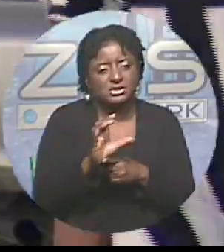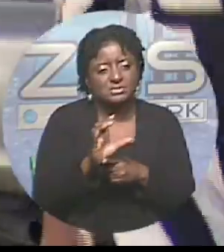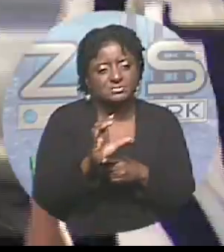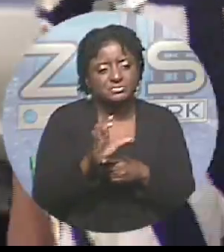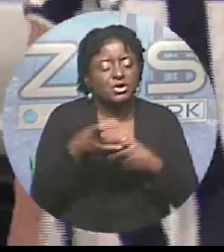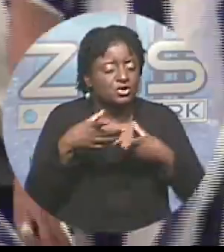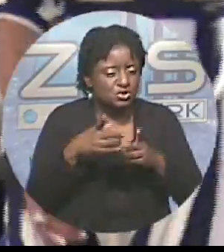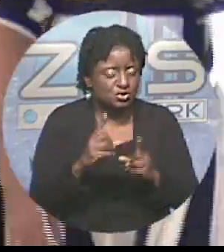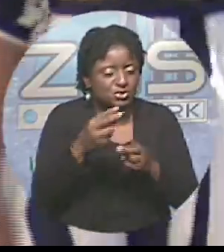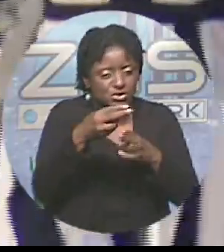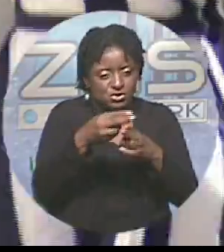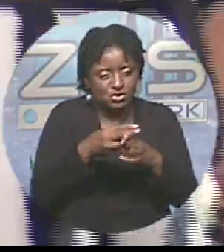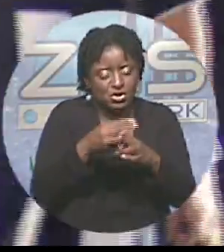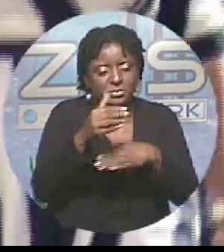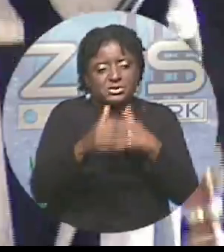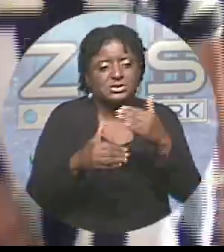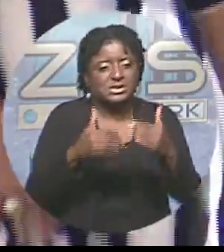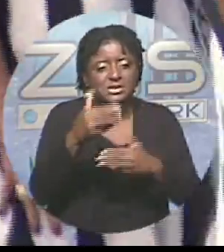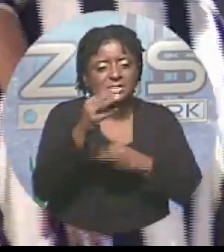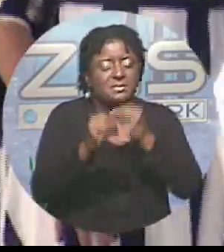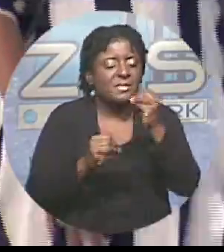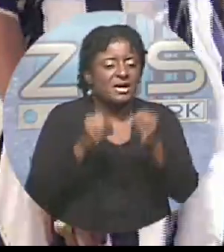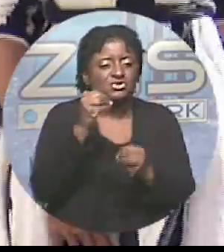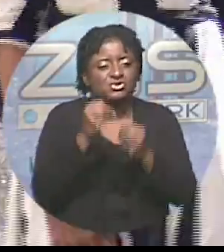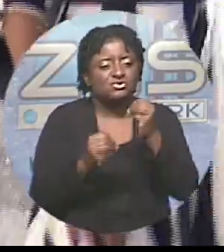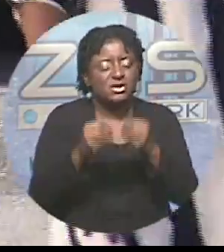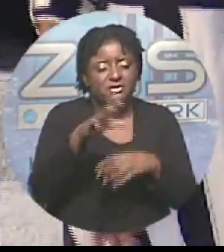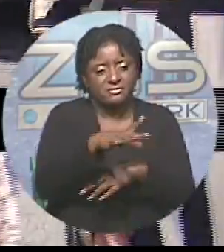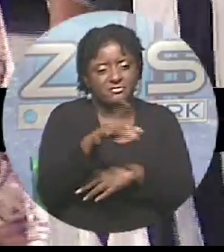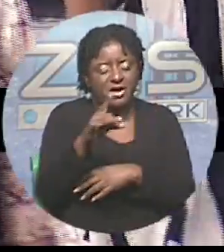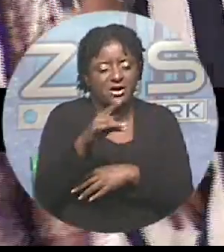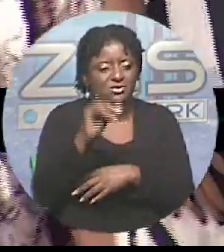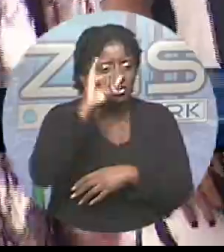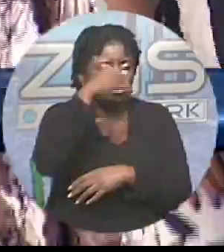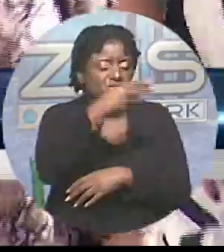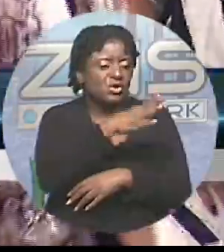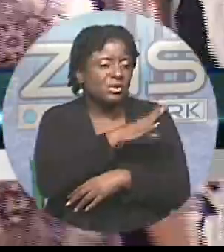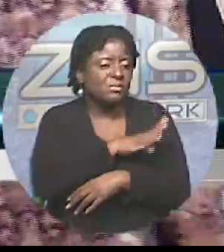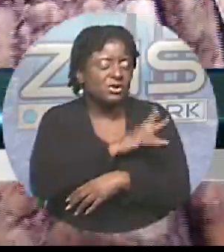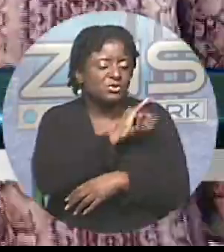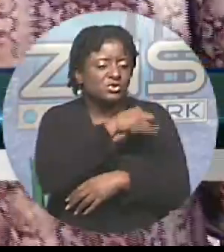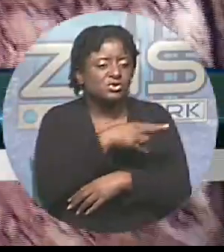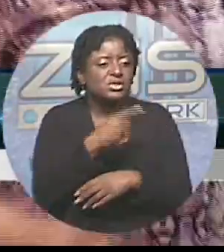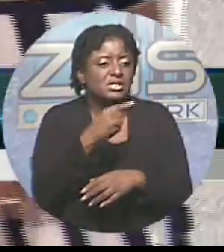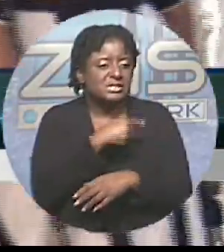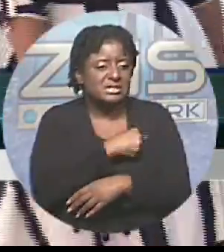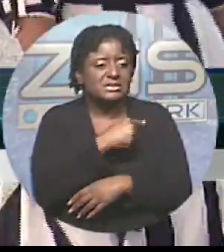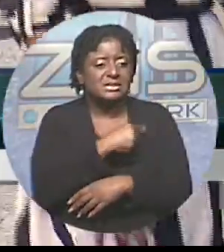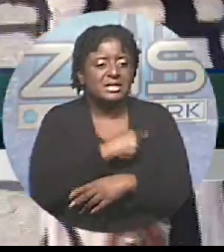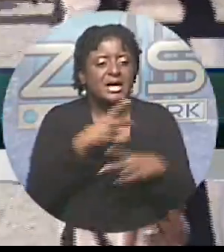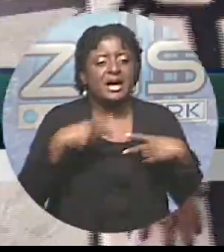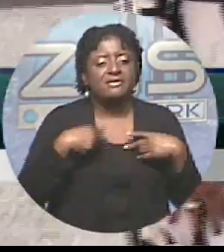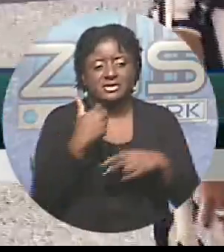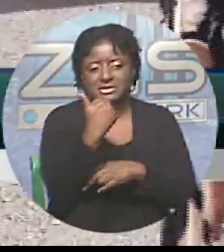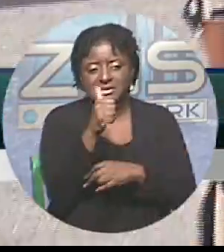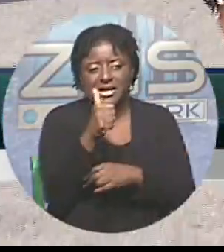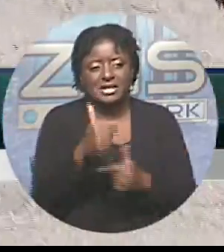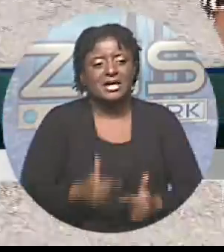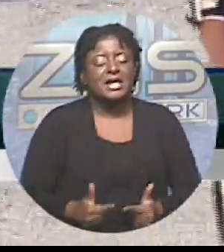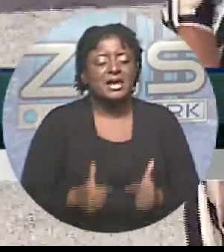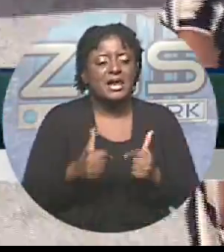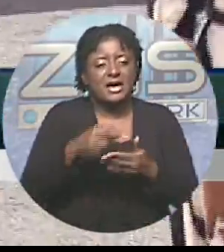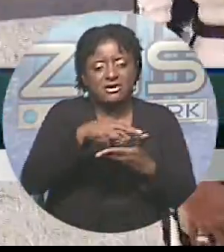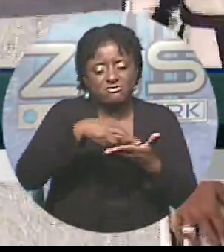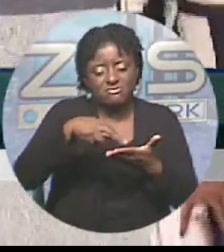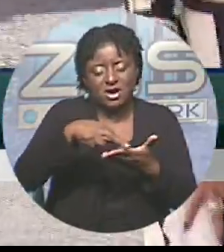brief proceedings, Magistrate Andrew Forbes found former F&M Senator John Boswick Jr. guilty of having 10 live rounds of